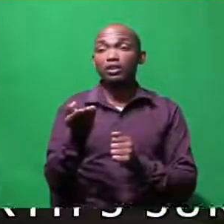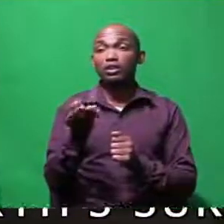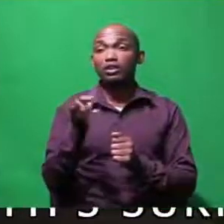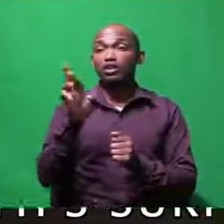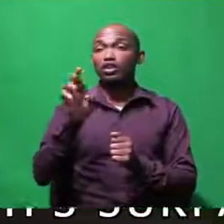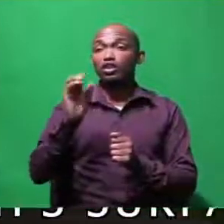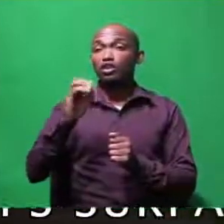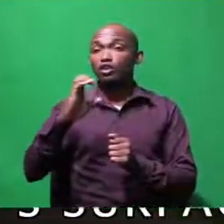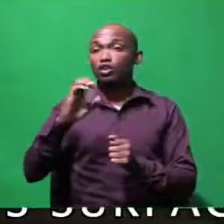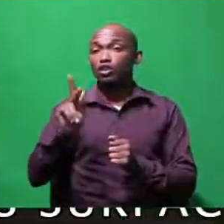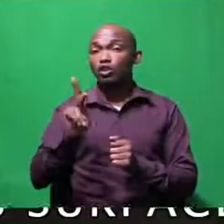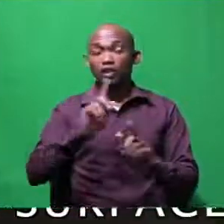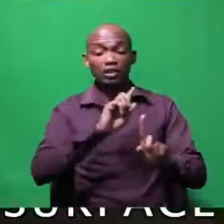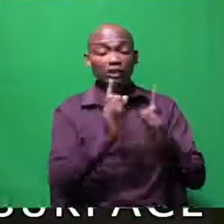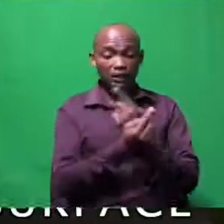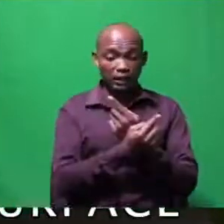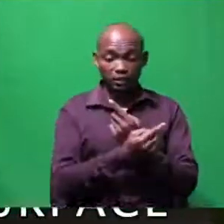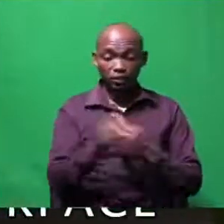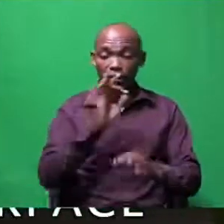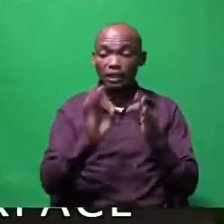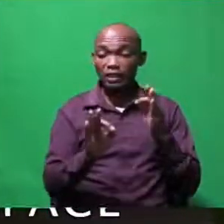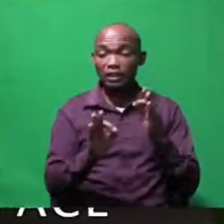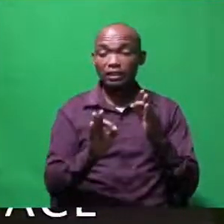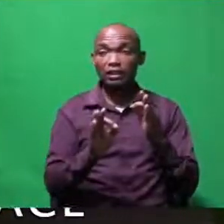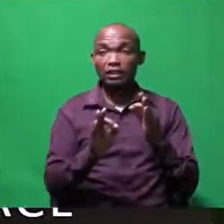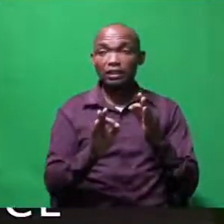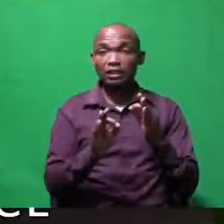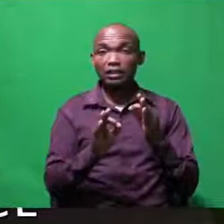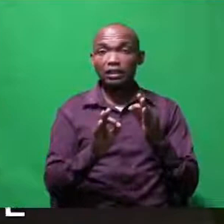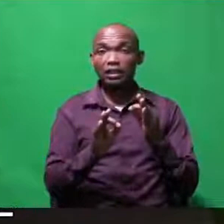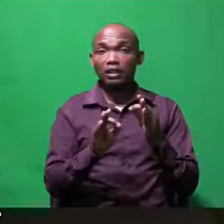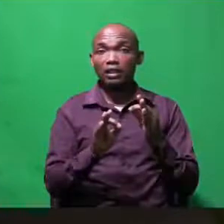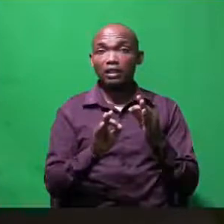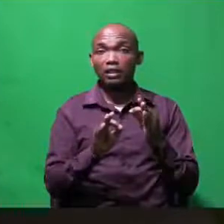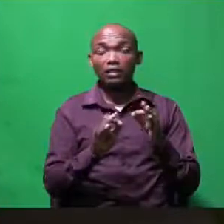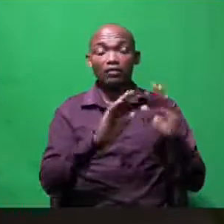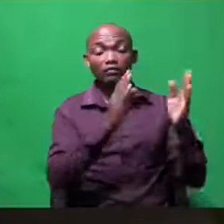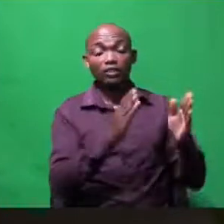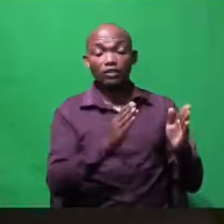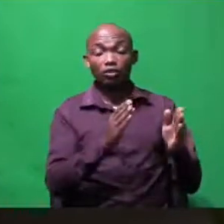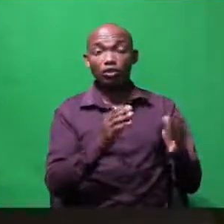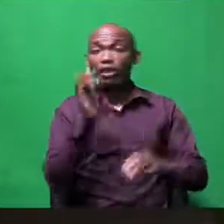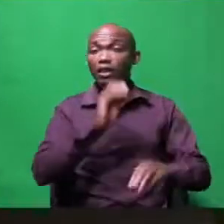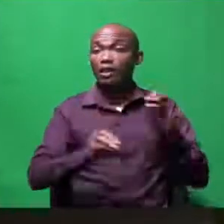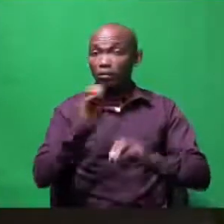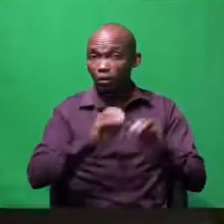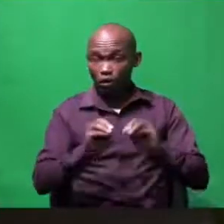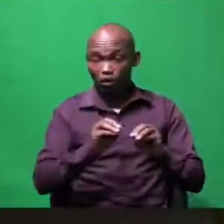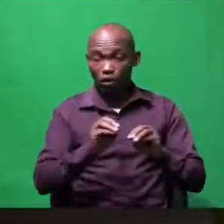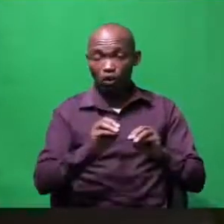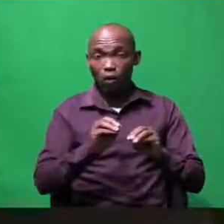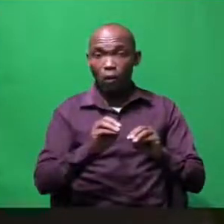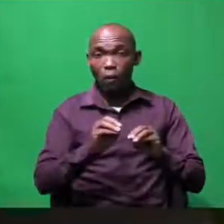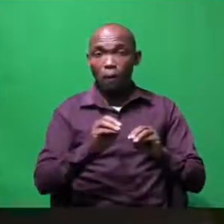into, if we get heat, this rock can be heated and they can change their physical and chemical properties from